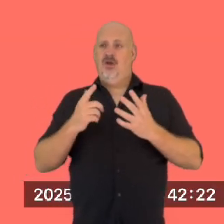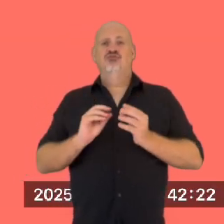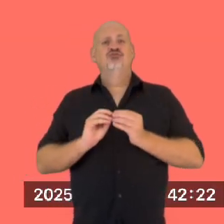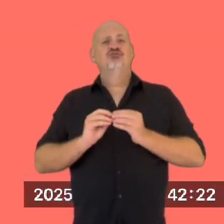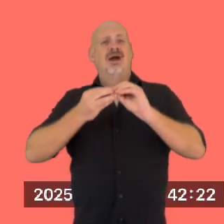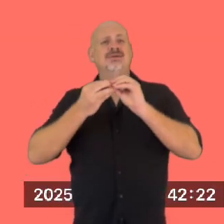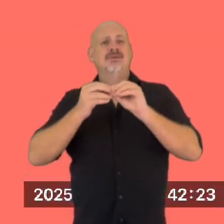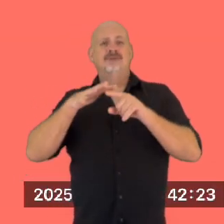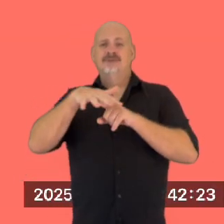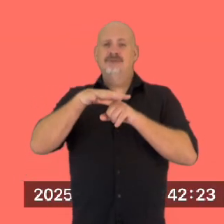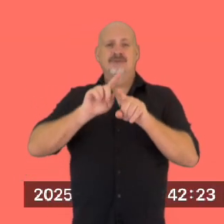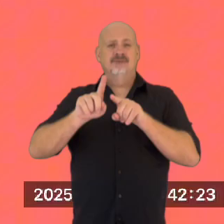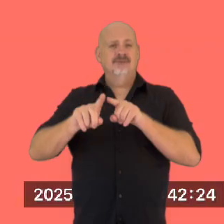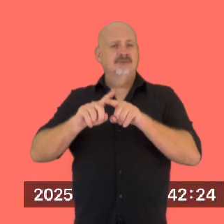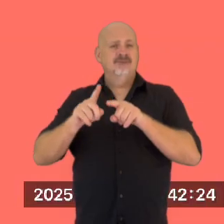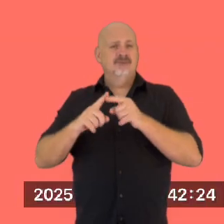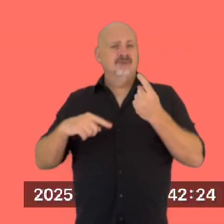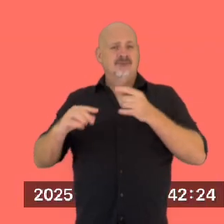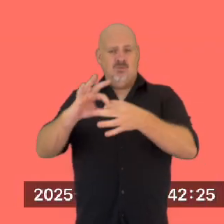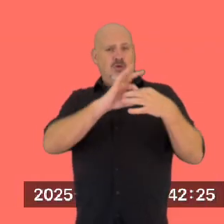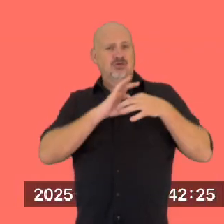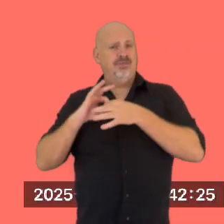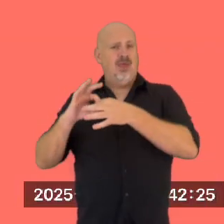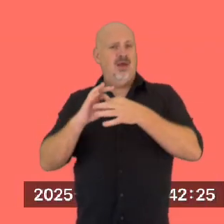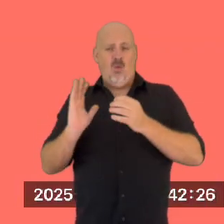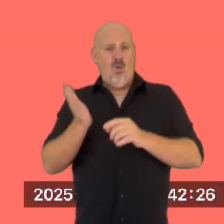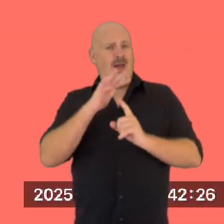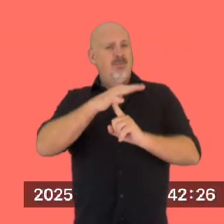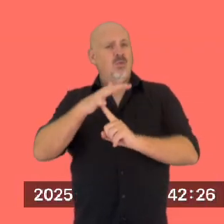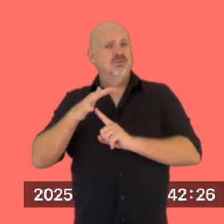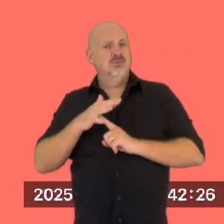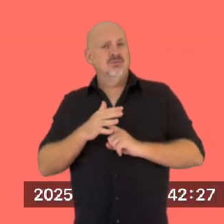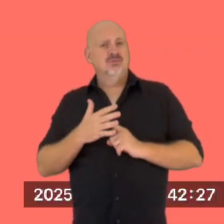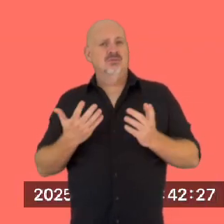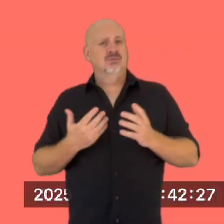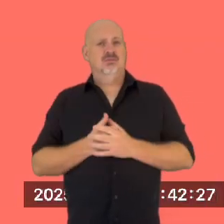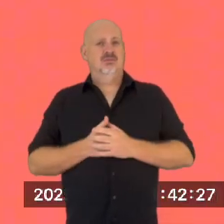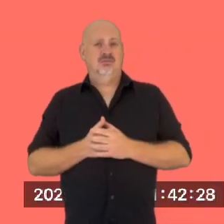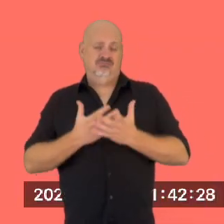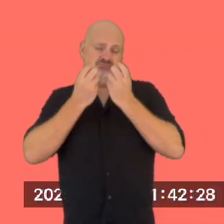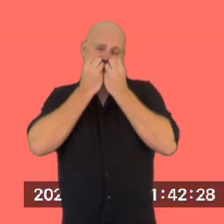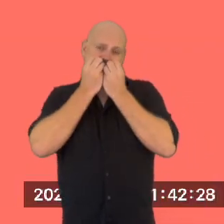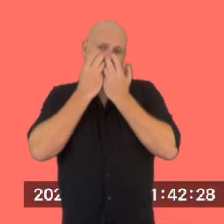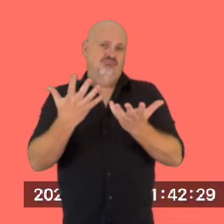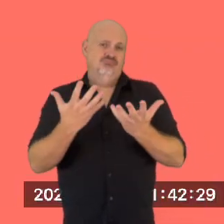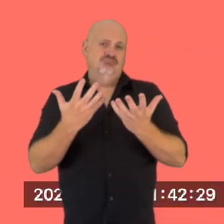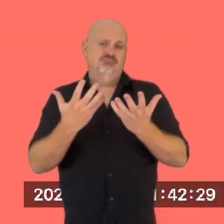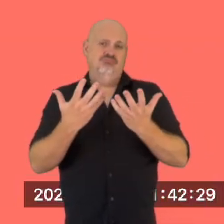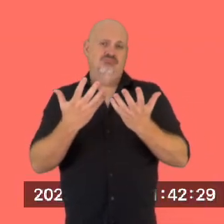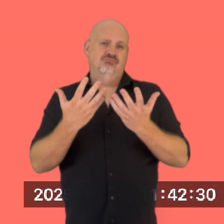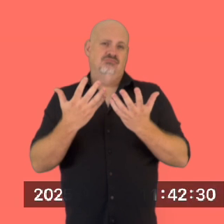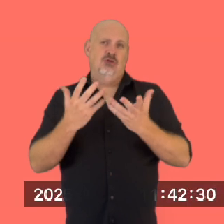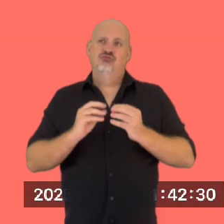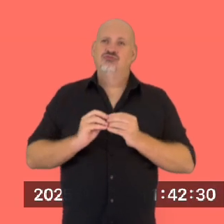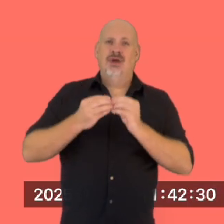hugely important parts to all of the creative industries as well that all make them work together, and they're all really important. So they're